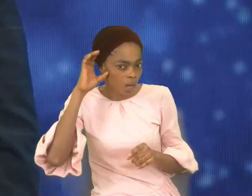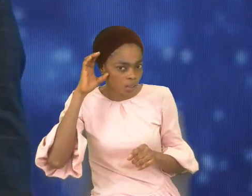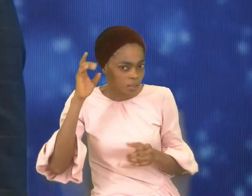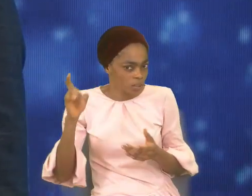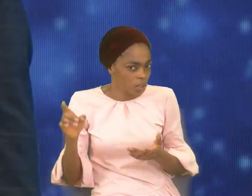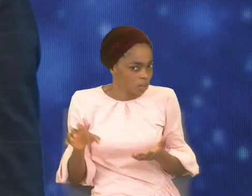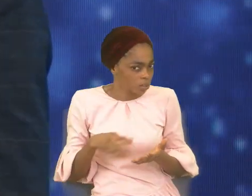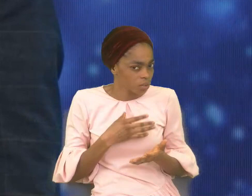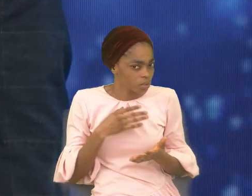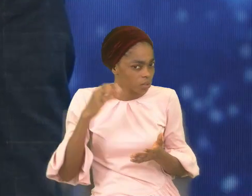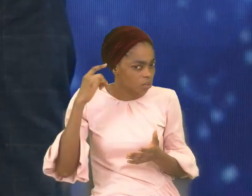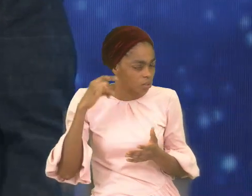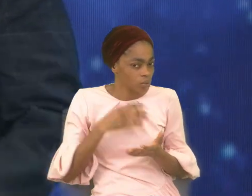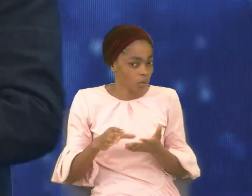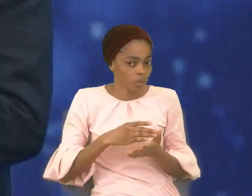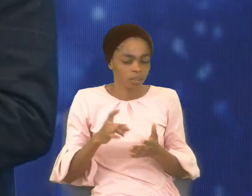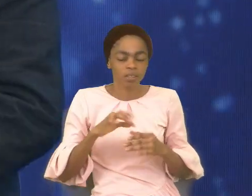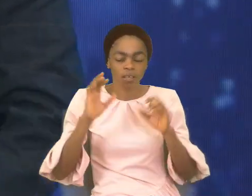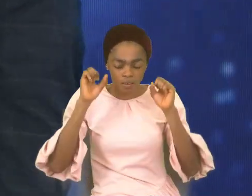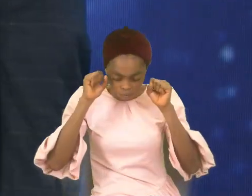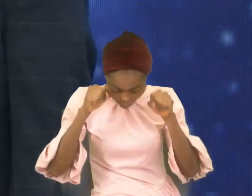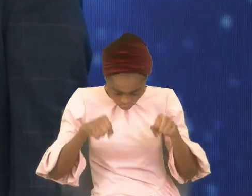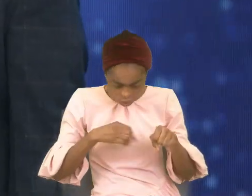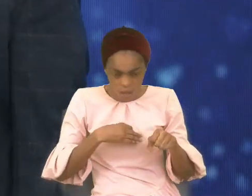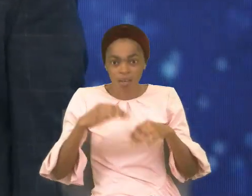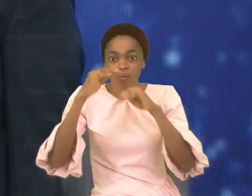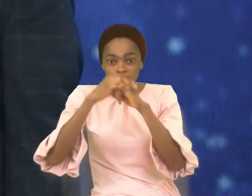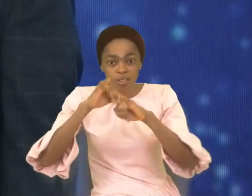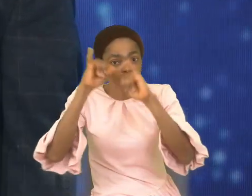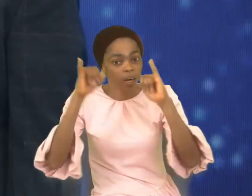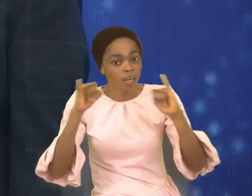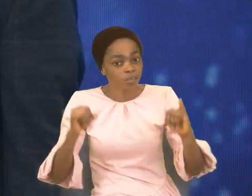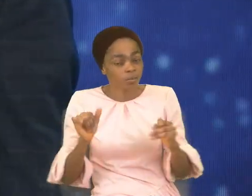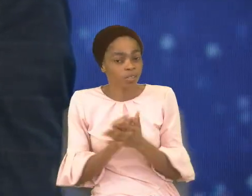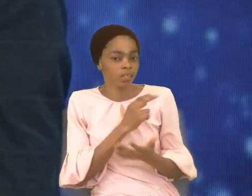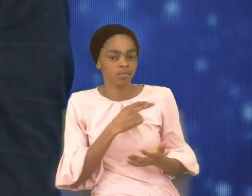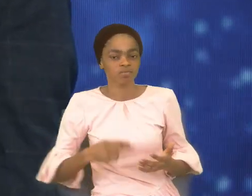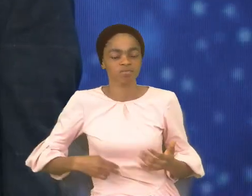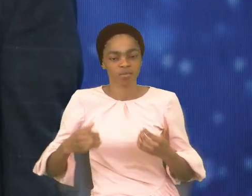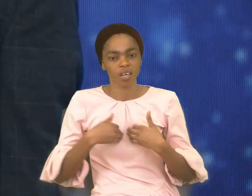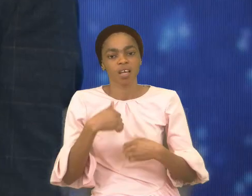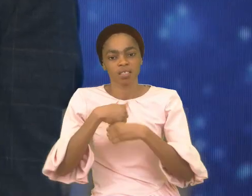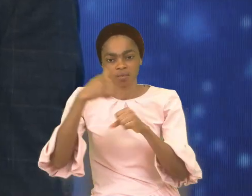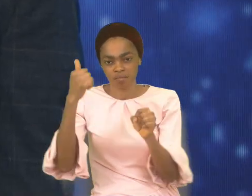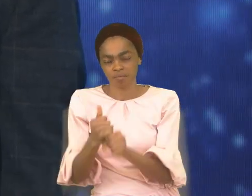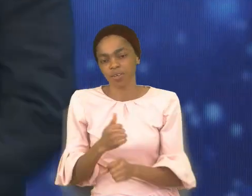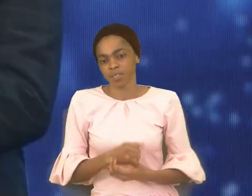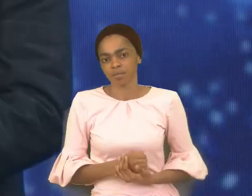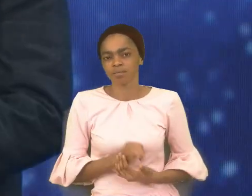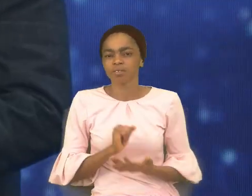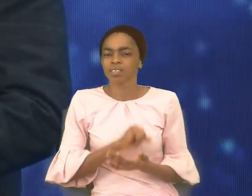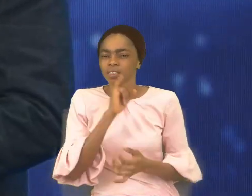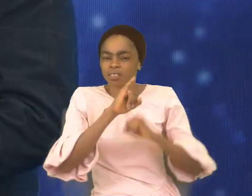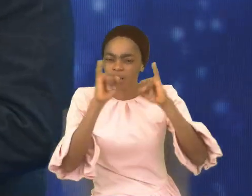that Nebuchadnezzar had set up. The idolatry that is still prevalent today,